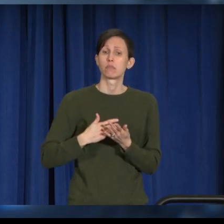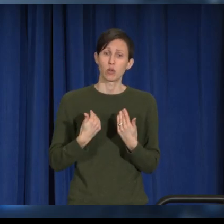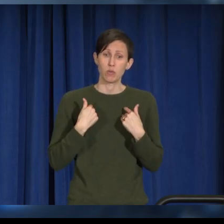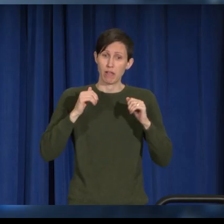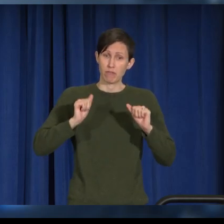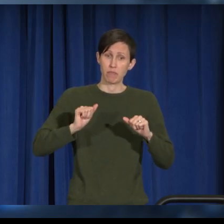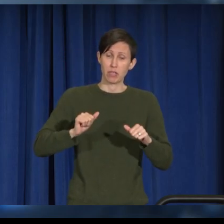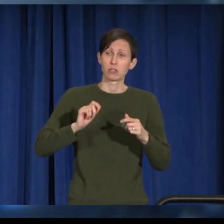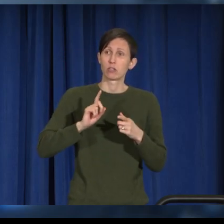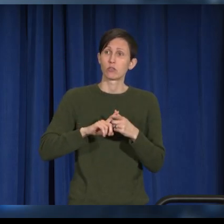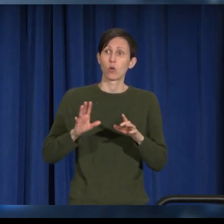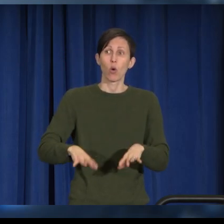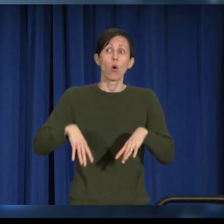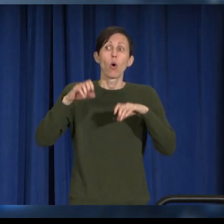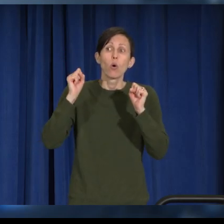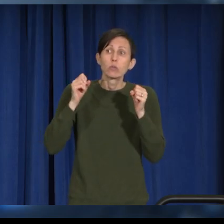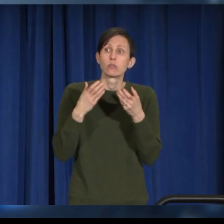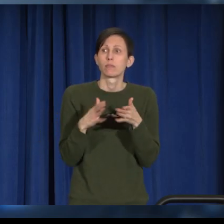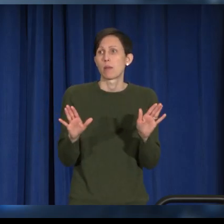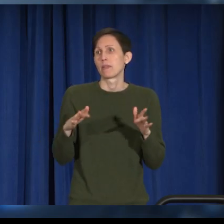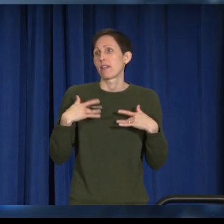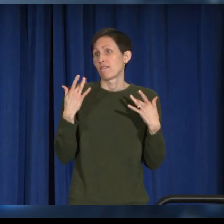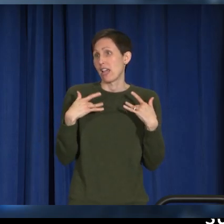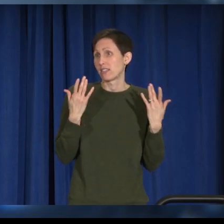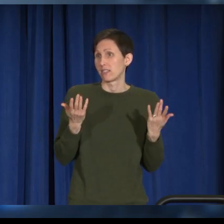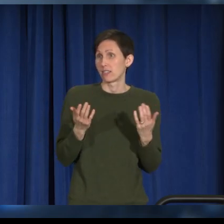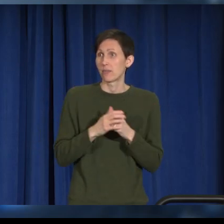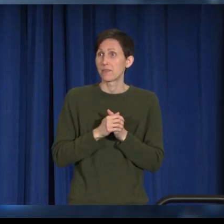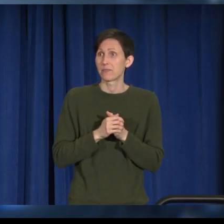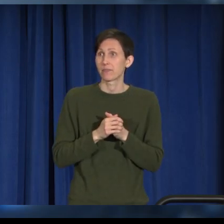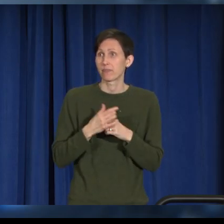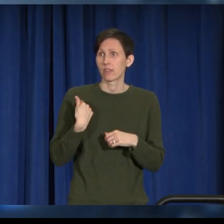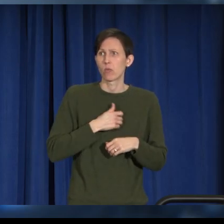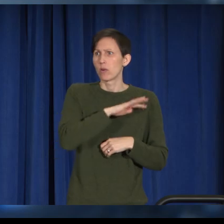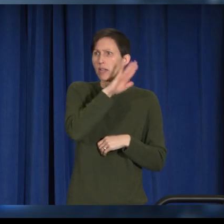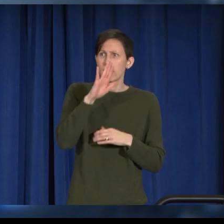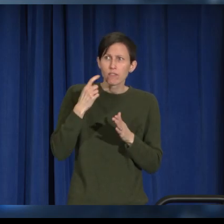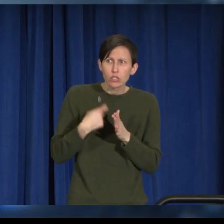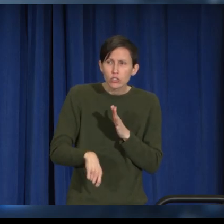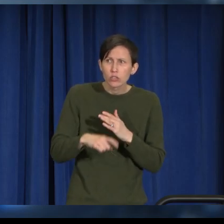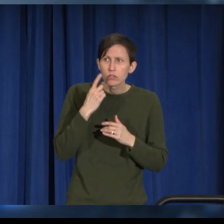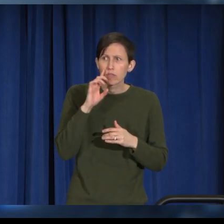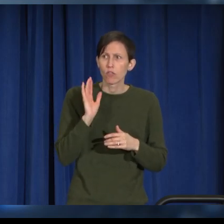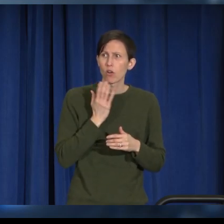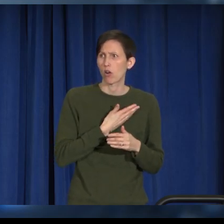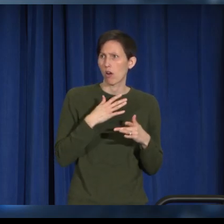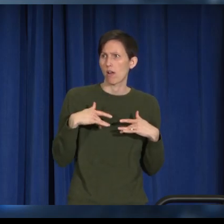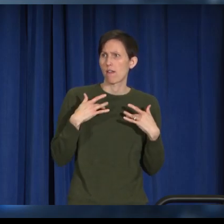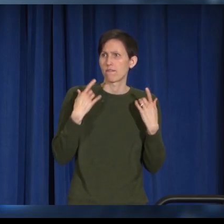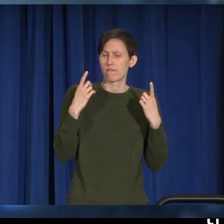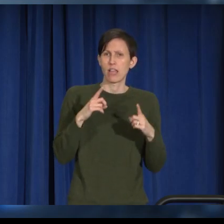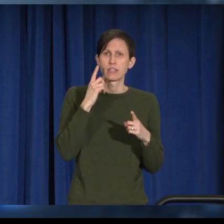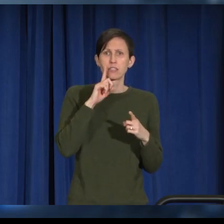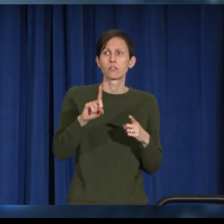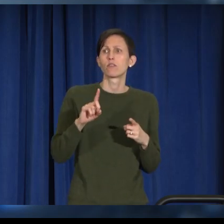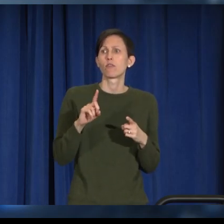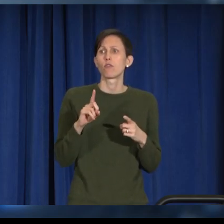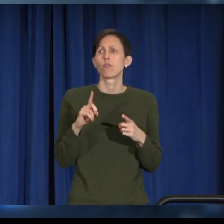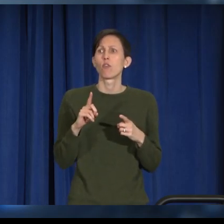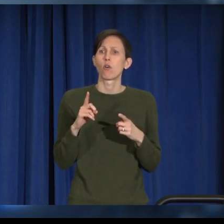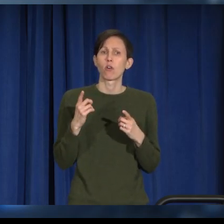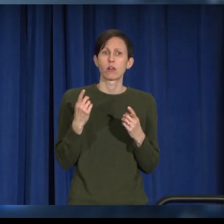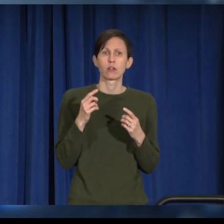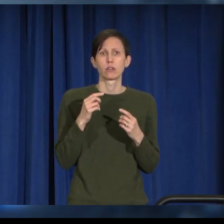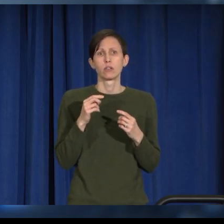ability to host public events. We never charge for our events for spectators. So bringing people